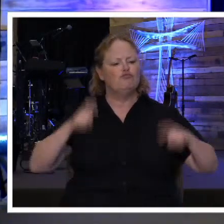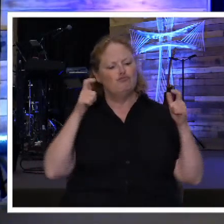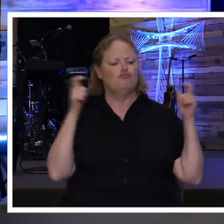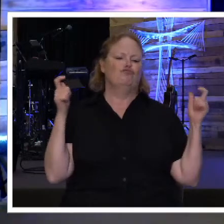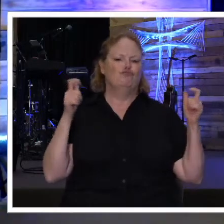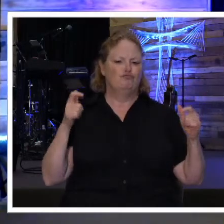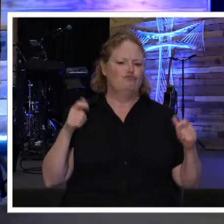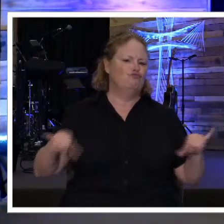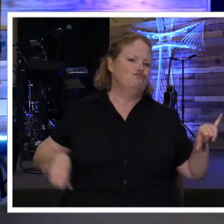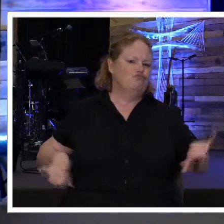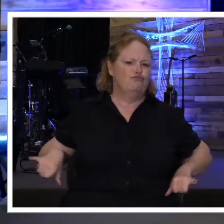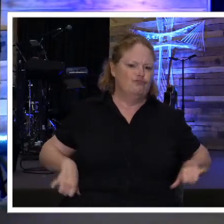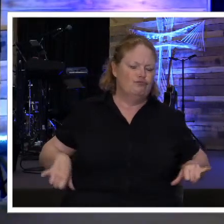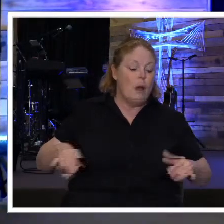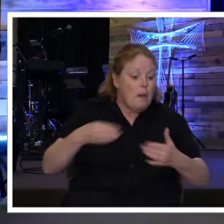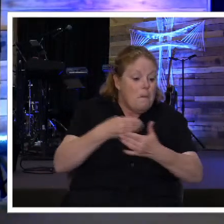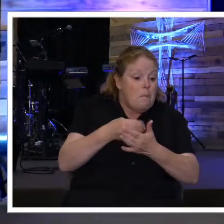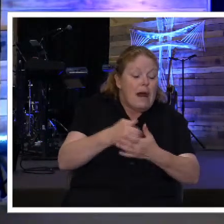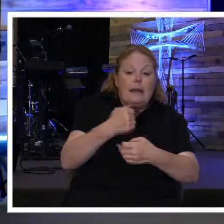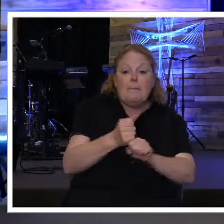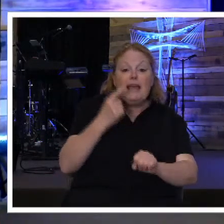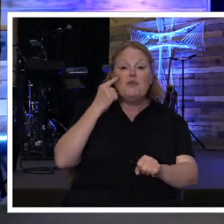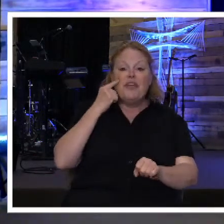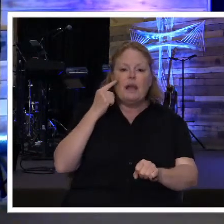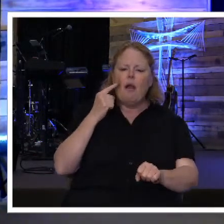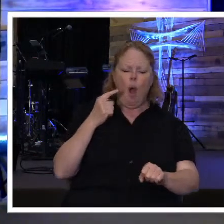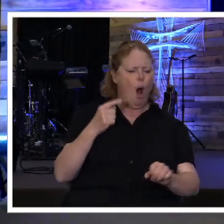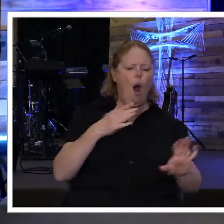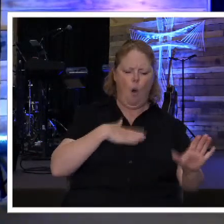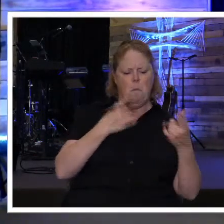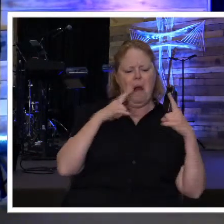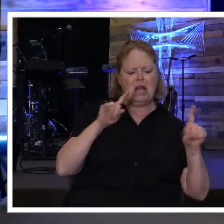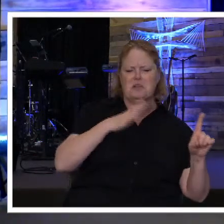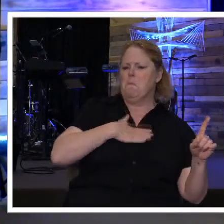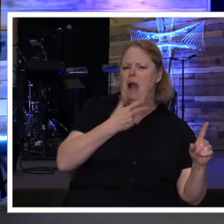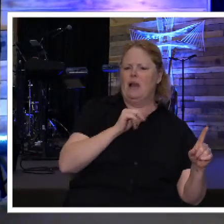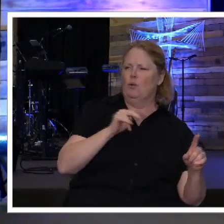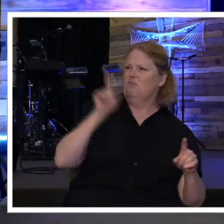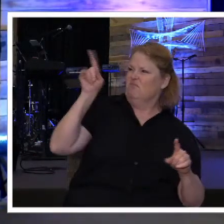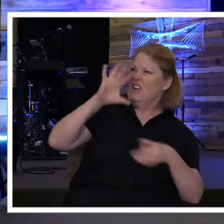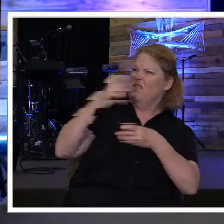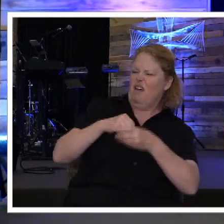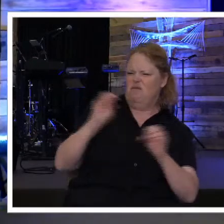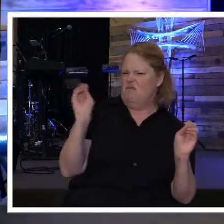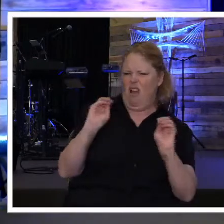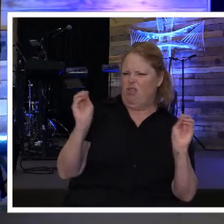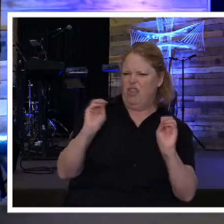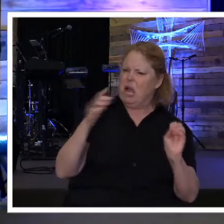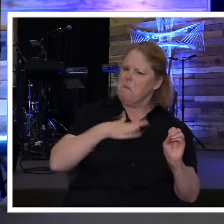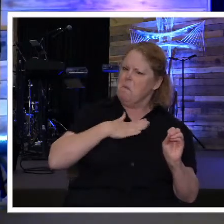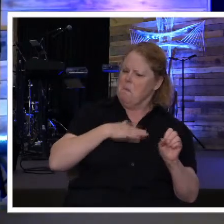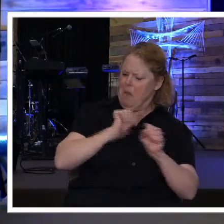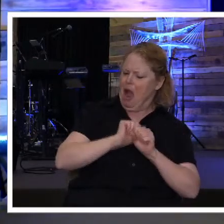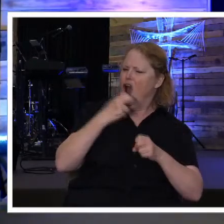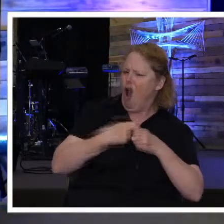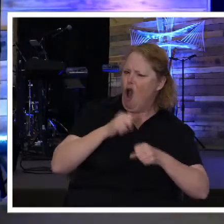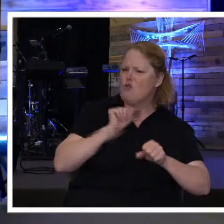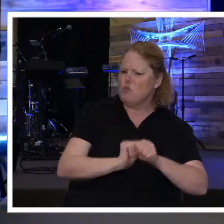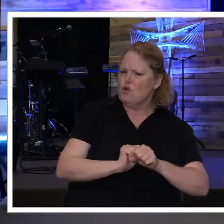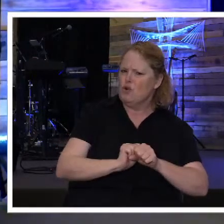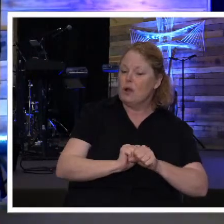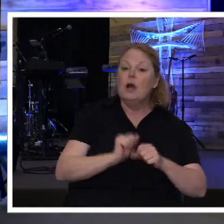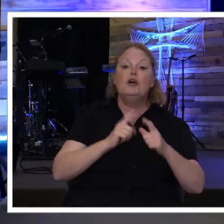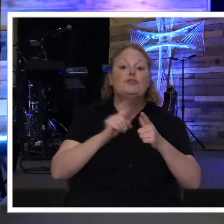Money can make you think as if God had nothing to do with whatever it was in your life that brought you to success, to the point where